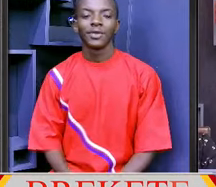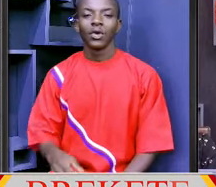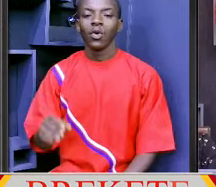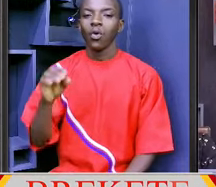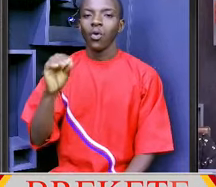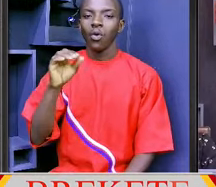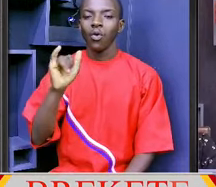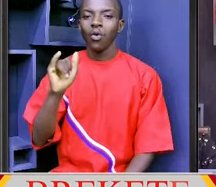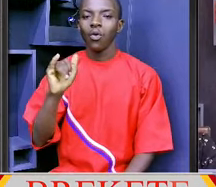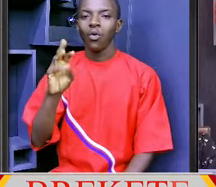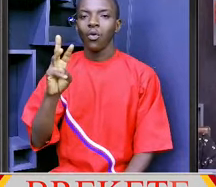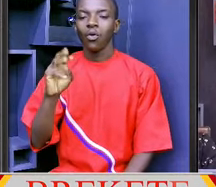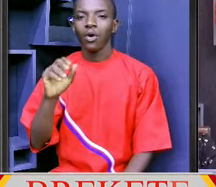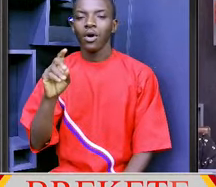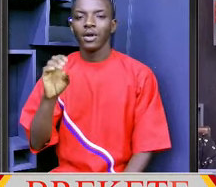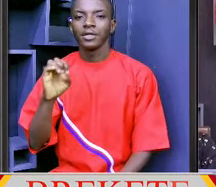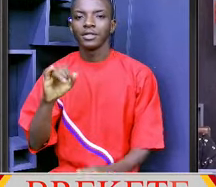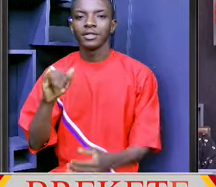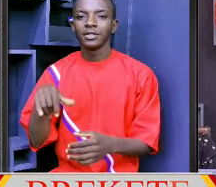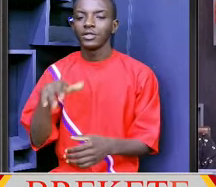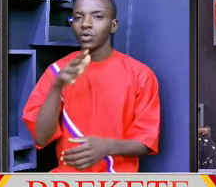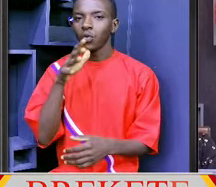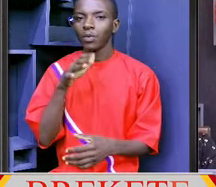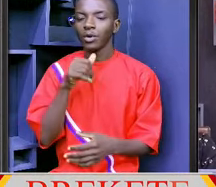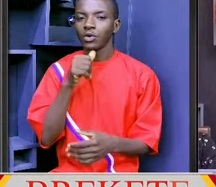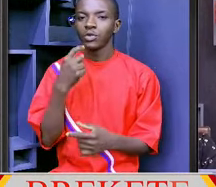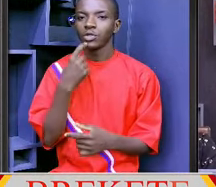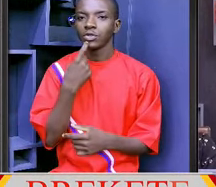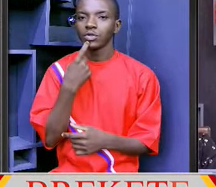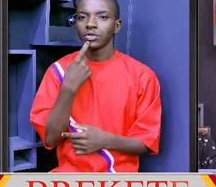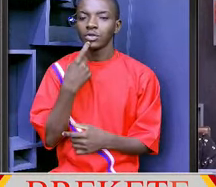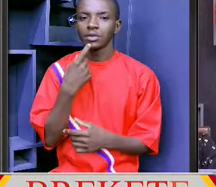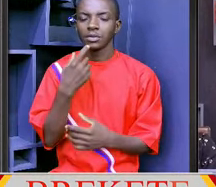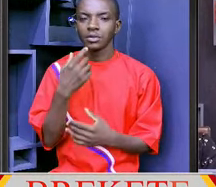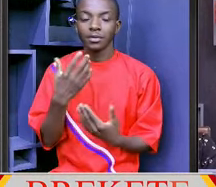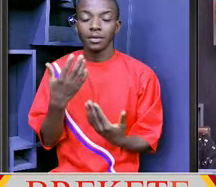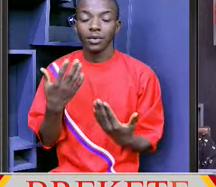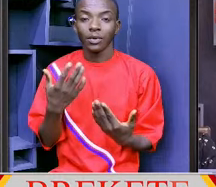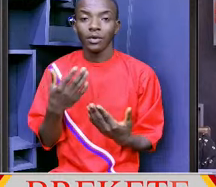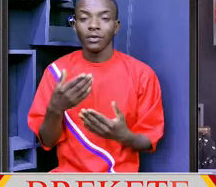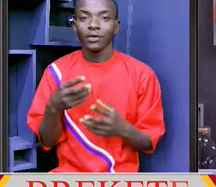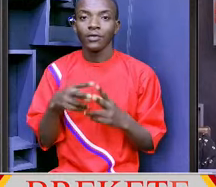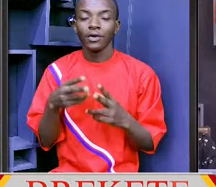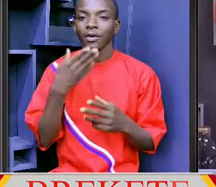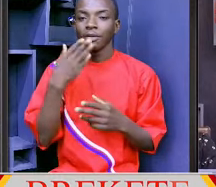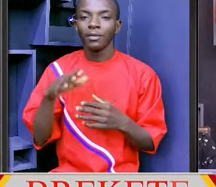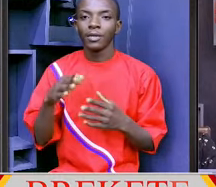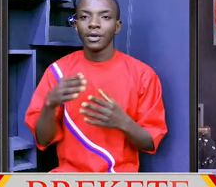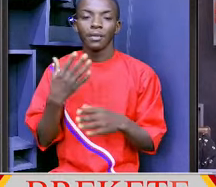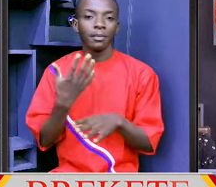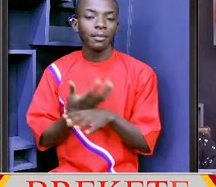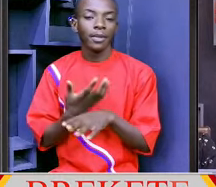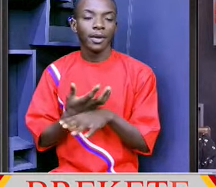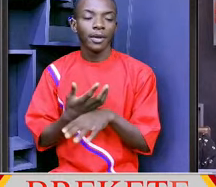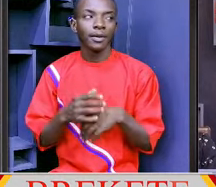Oade Ahmed, he say, this woman no serious. Now, wow, very bad of her begging.